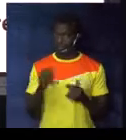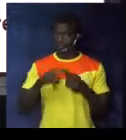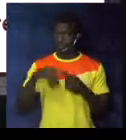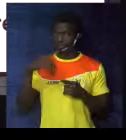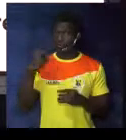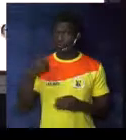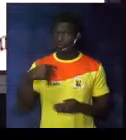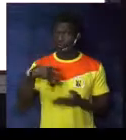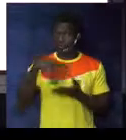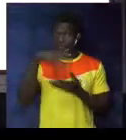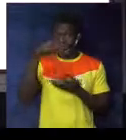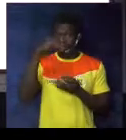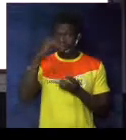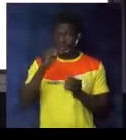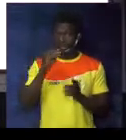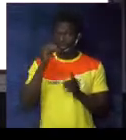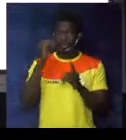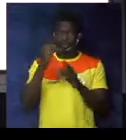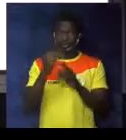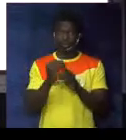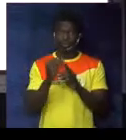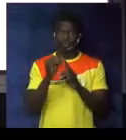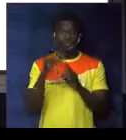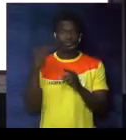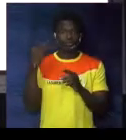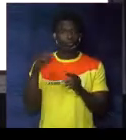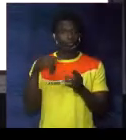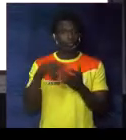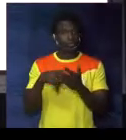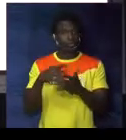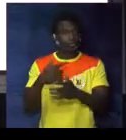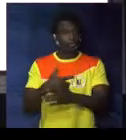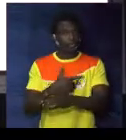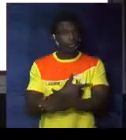Now to the learning objective for this lesson.